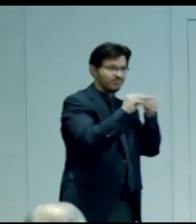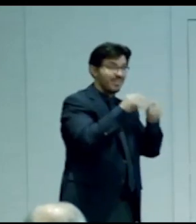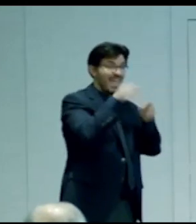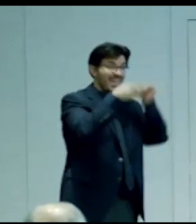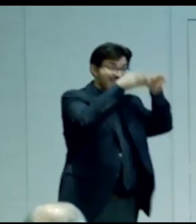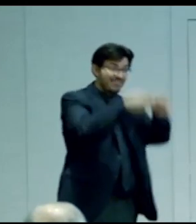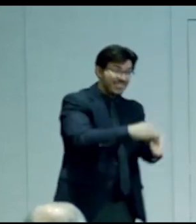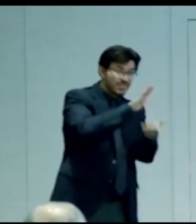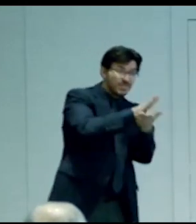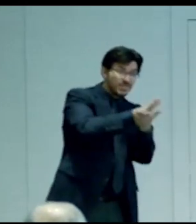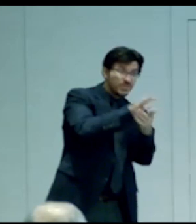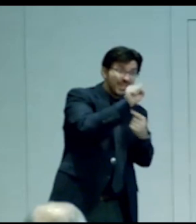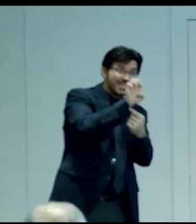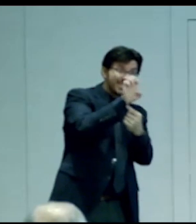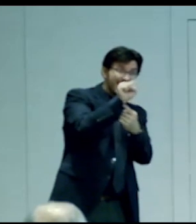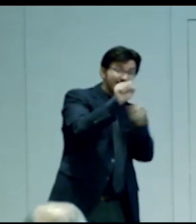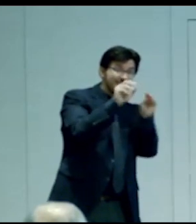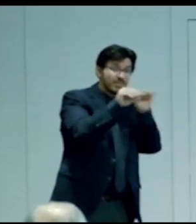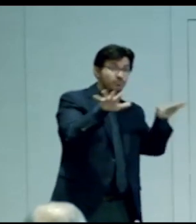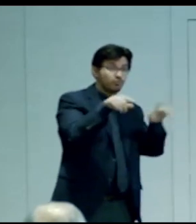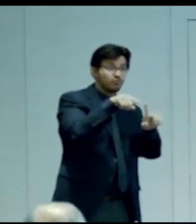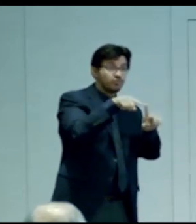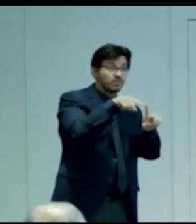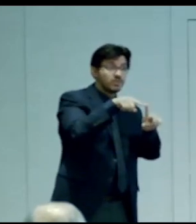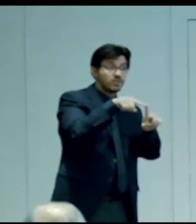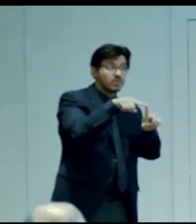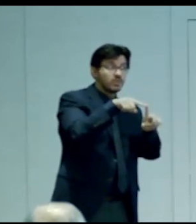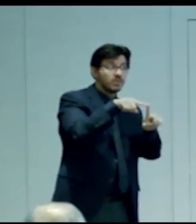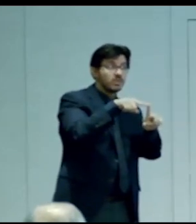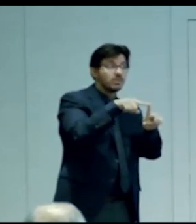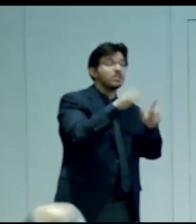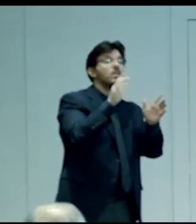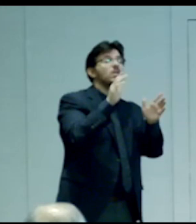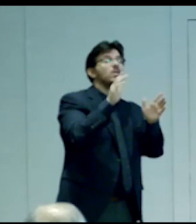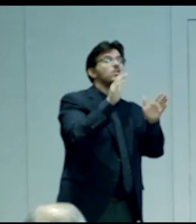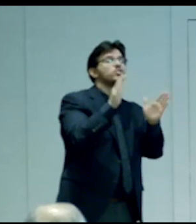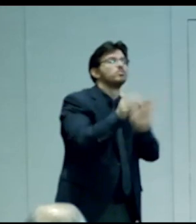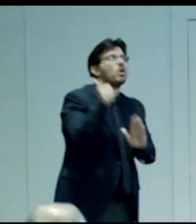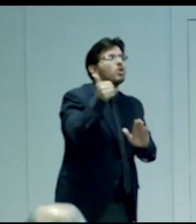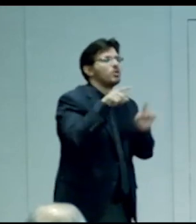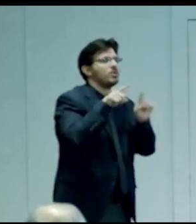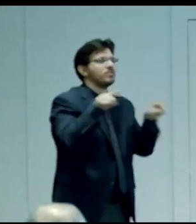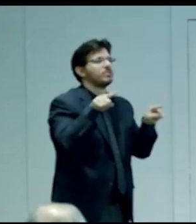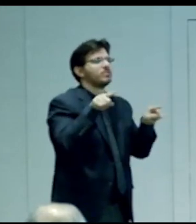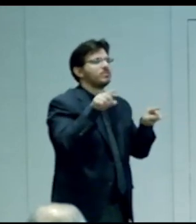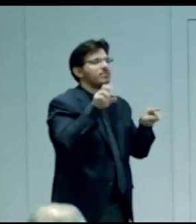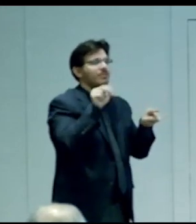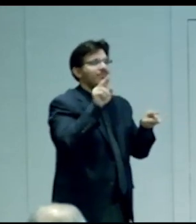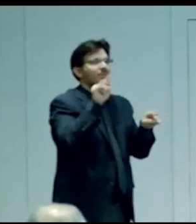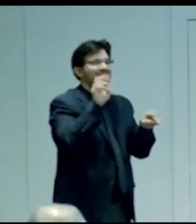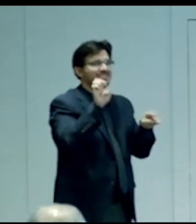school SES distribution will be smaller. It will have a smaller variance because it's